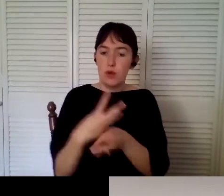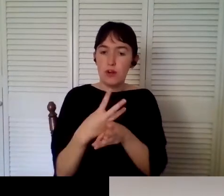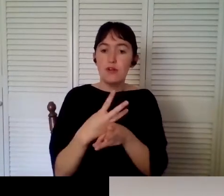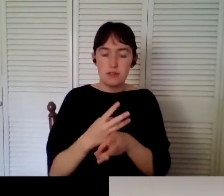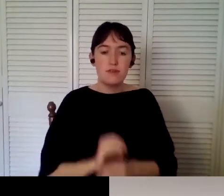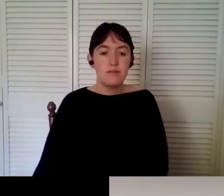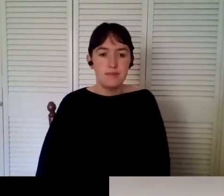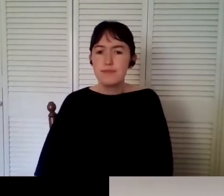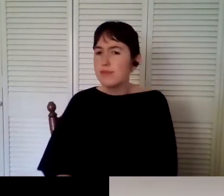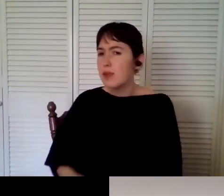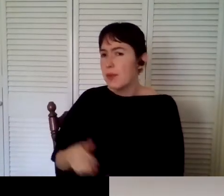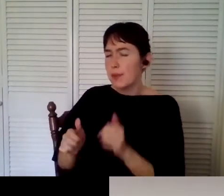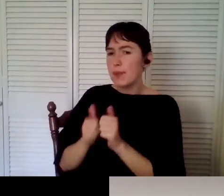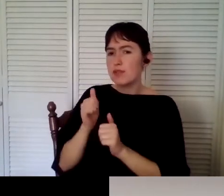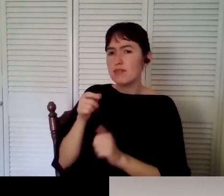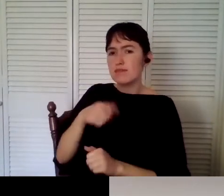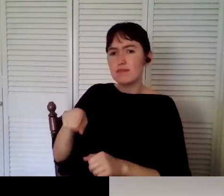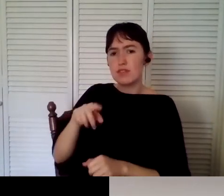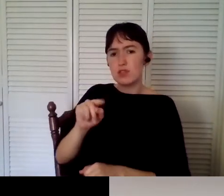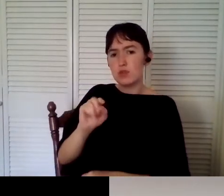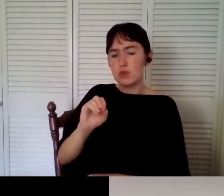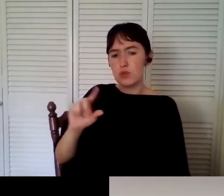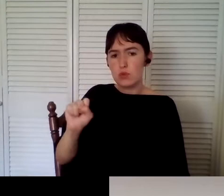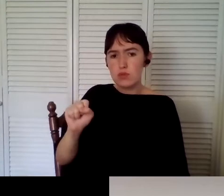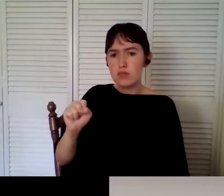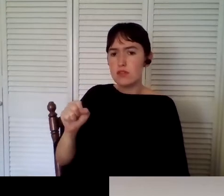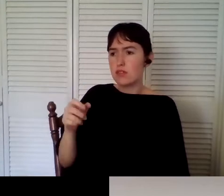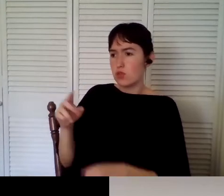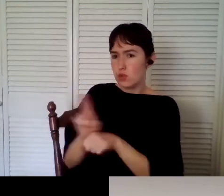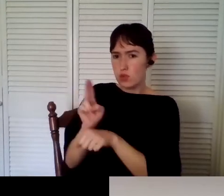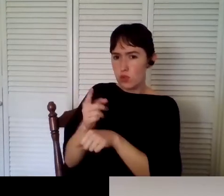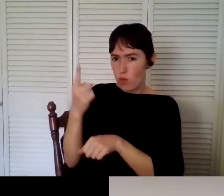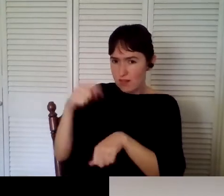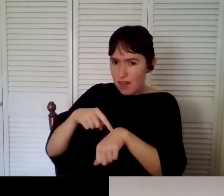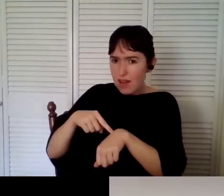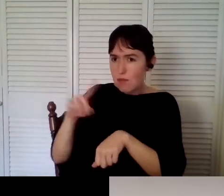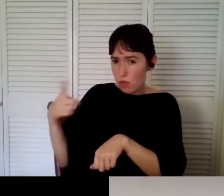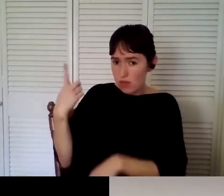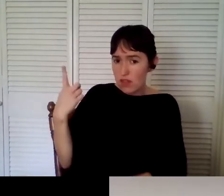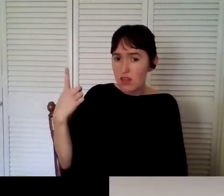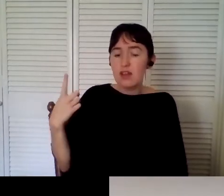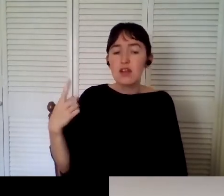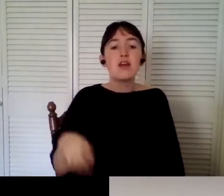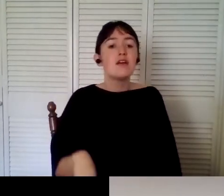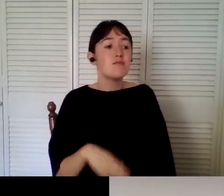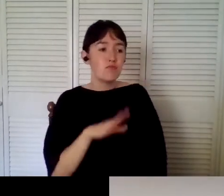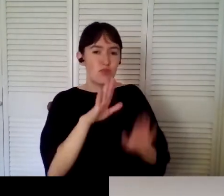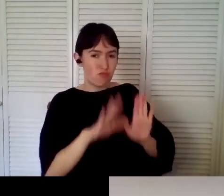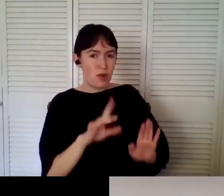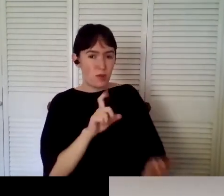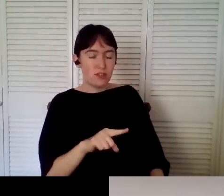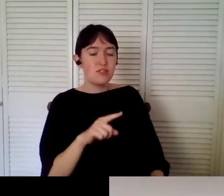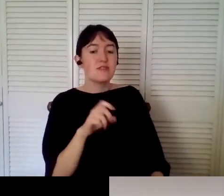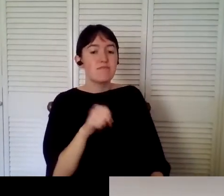like single-use tools? That's a great question. Yeah. Majority of tools throughout